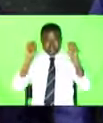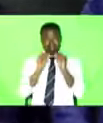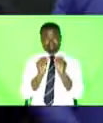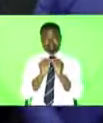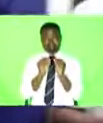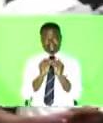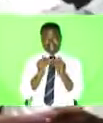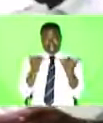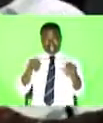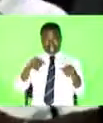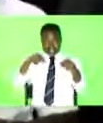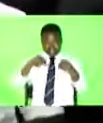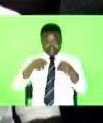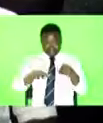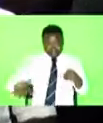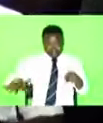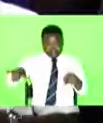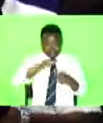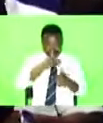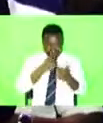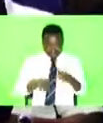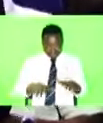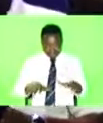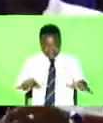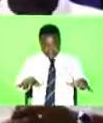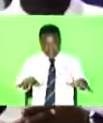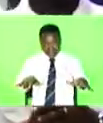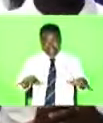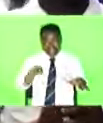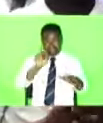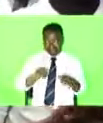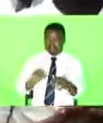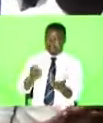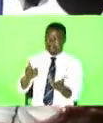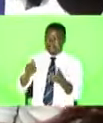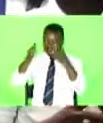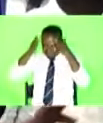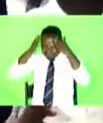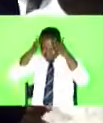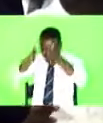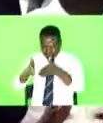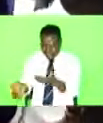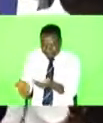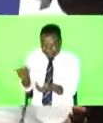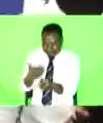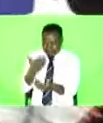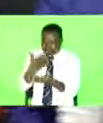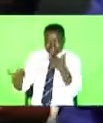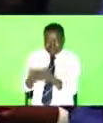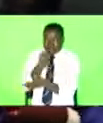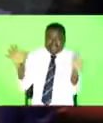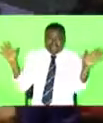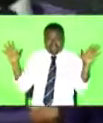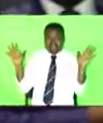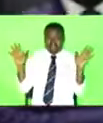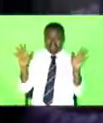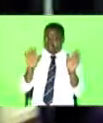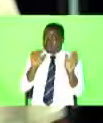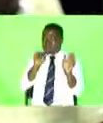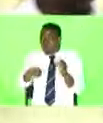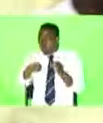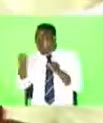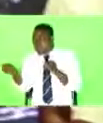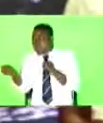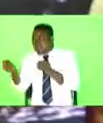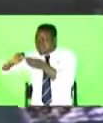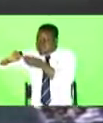This generation of Christians should stick to the gospel, the simple gospel. Nothing else,